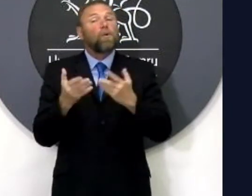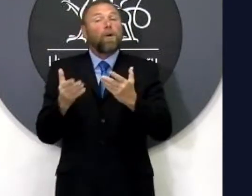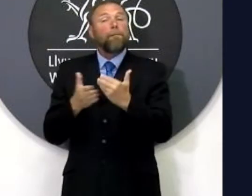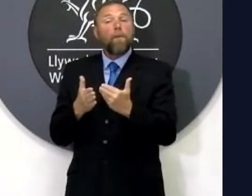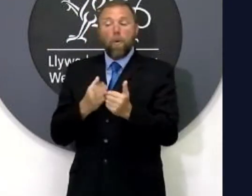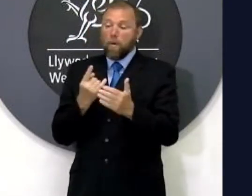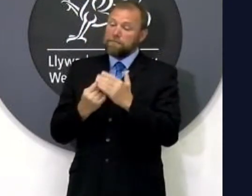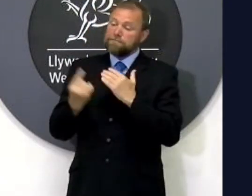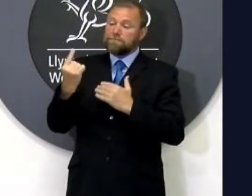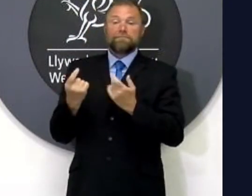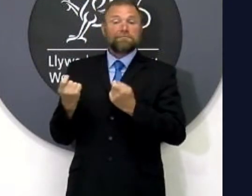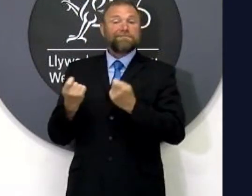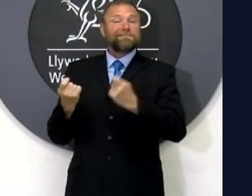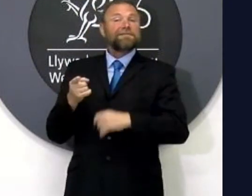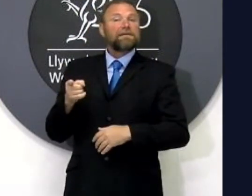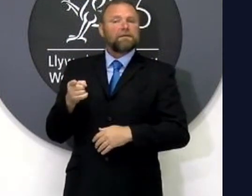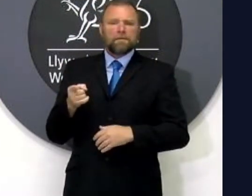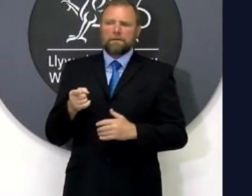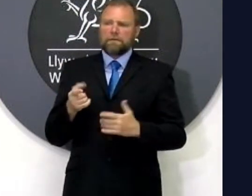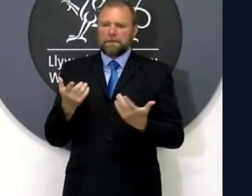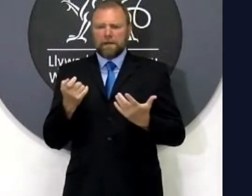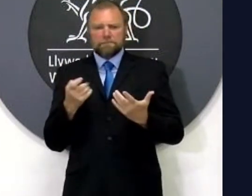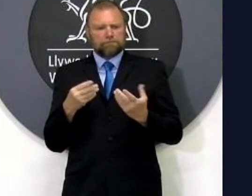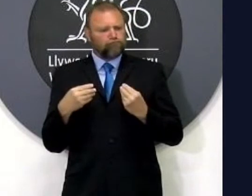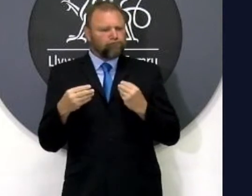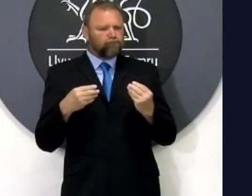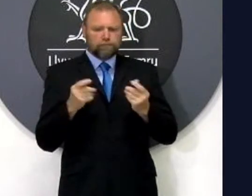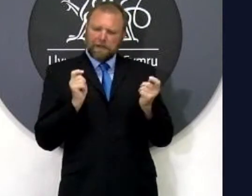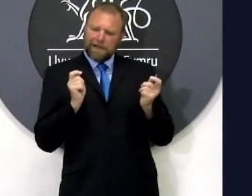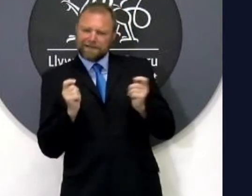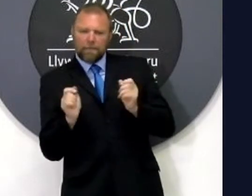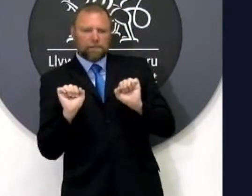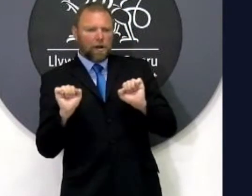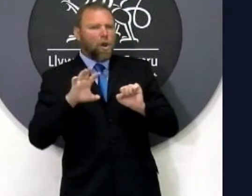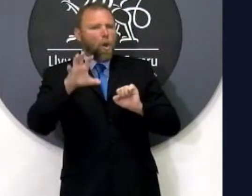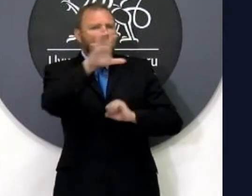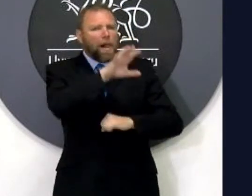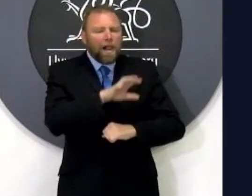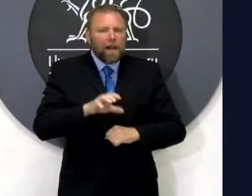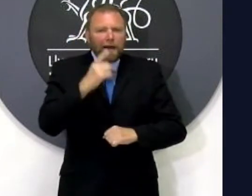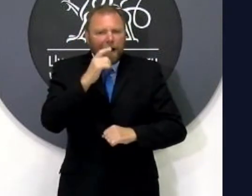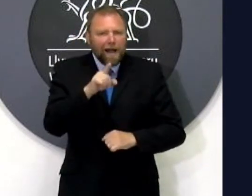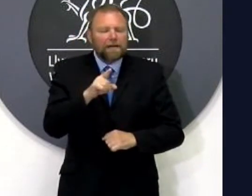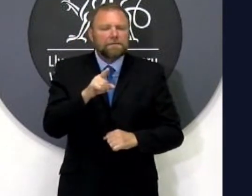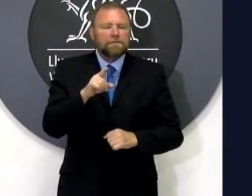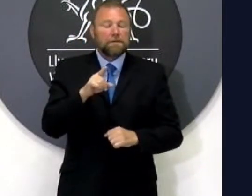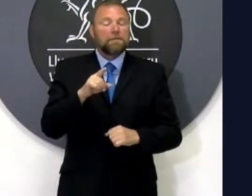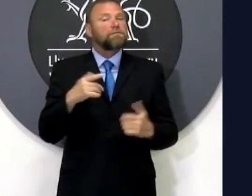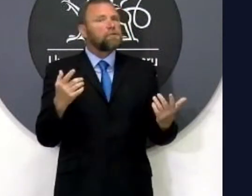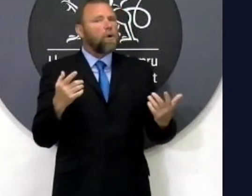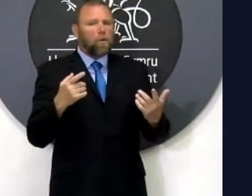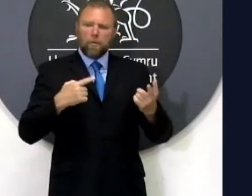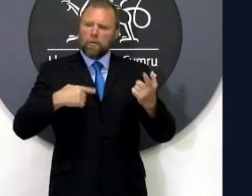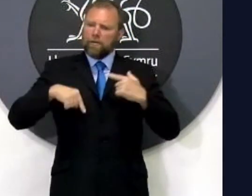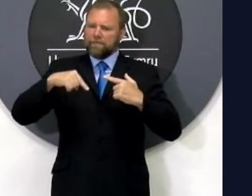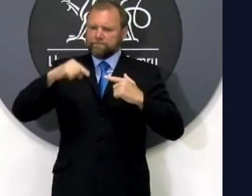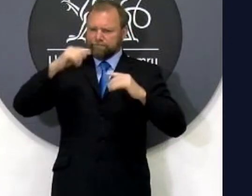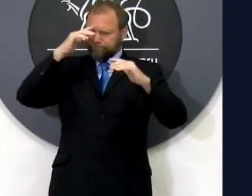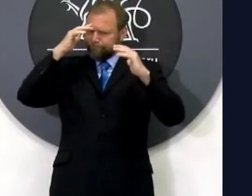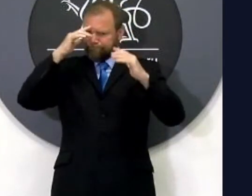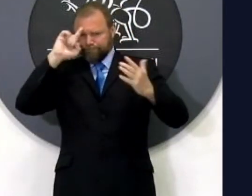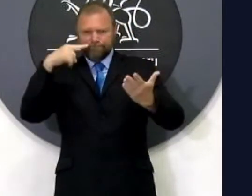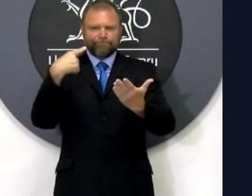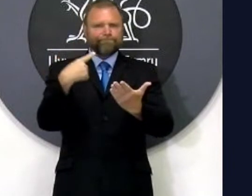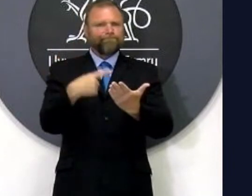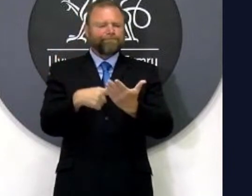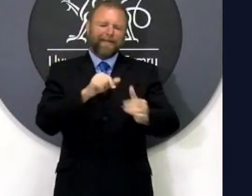local groups to be able to flex and adapt to the conditions locally. And we've made a principled decision right from the beginning